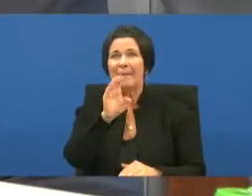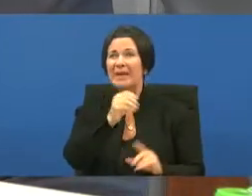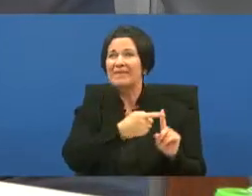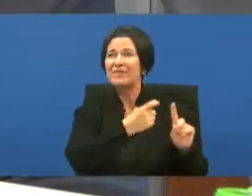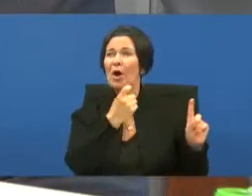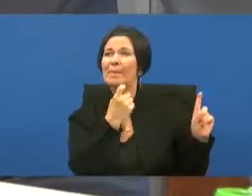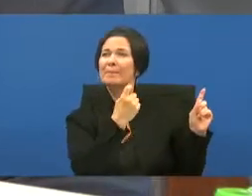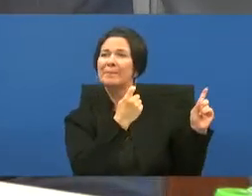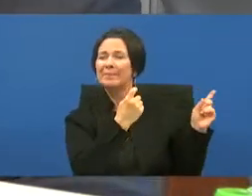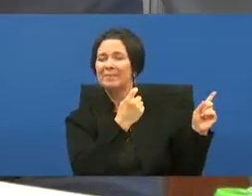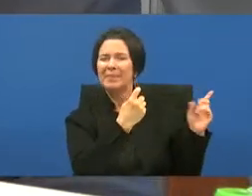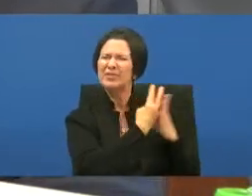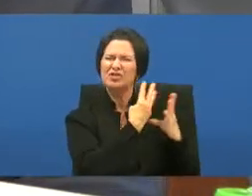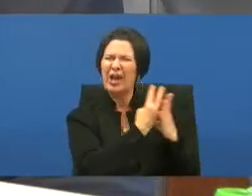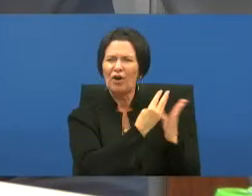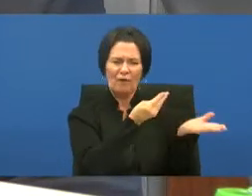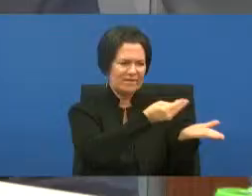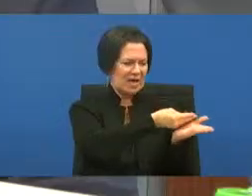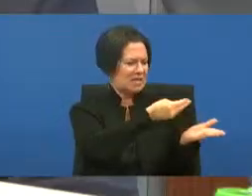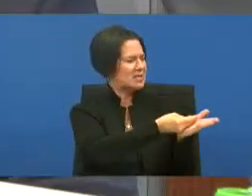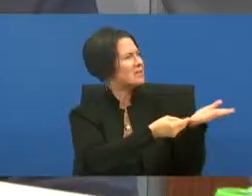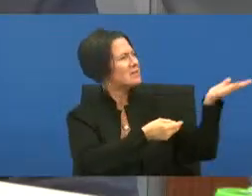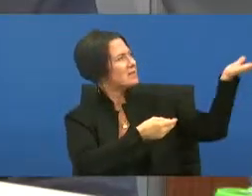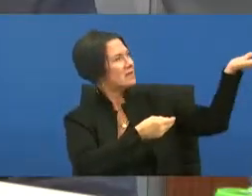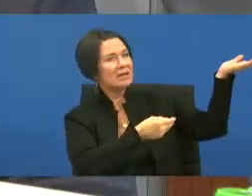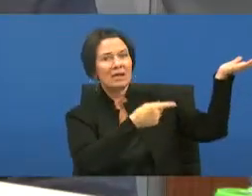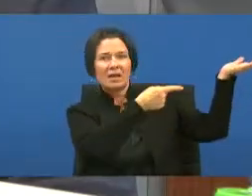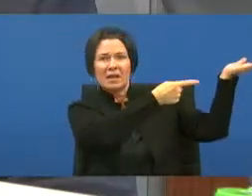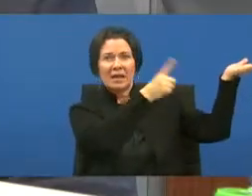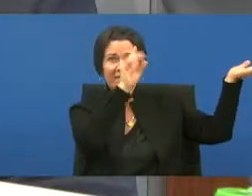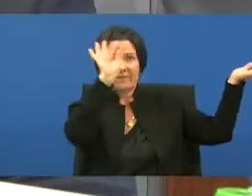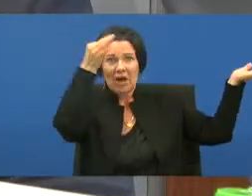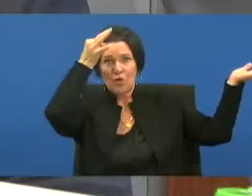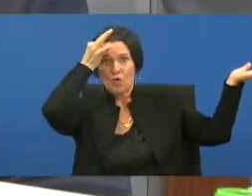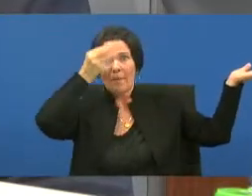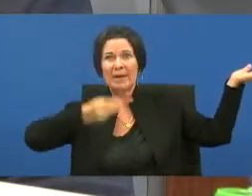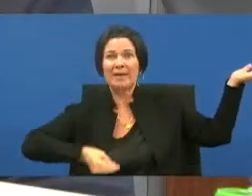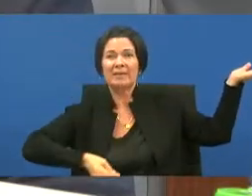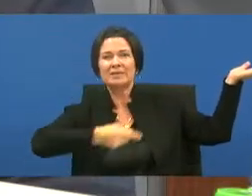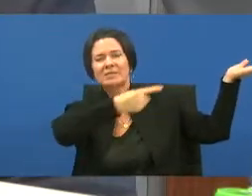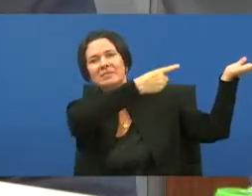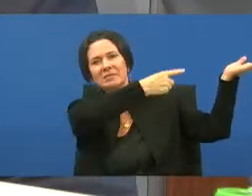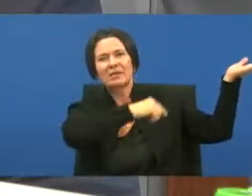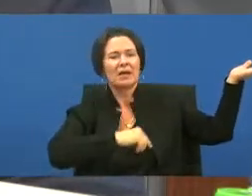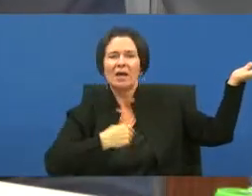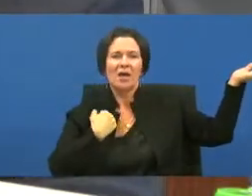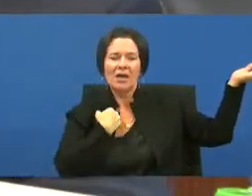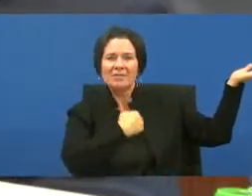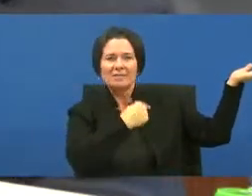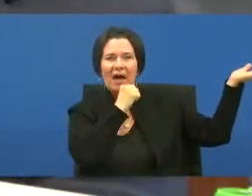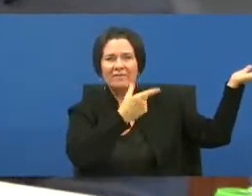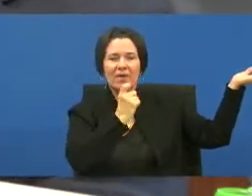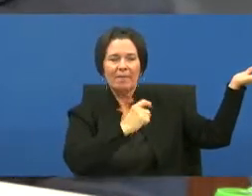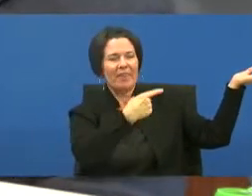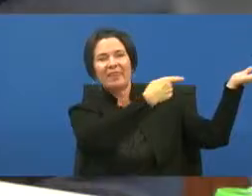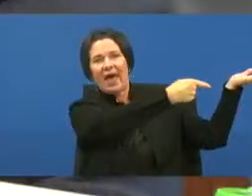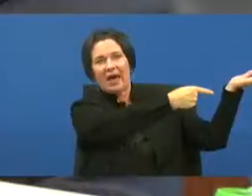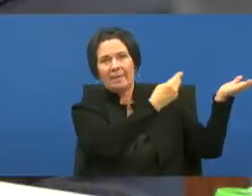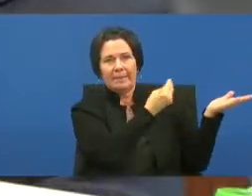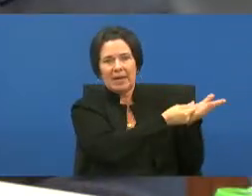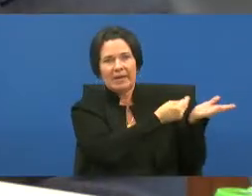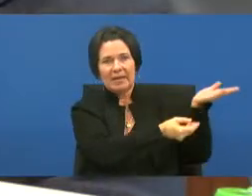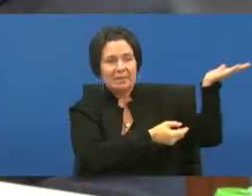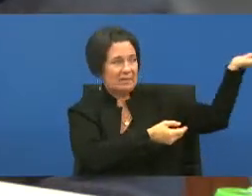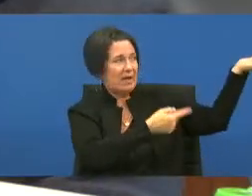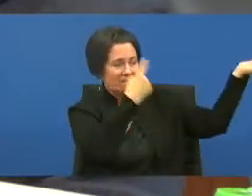Fund, which is where we fund most of our essential services, right? So these dollars are going to come